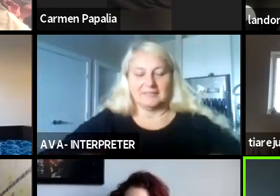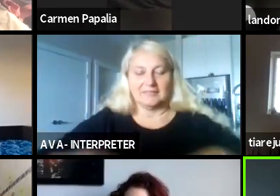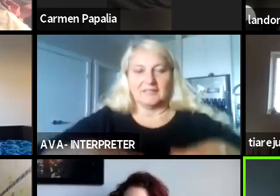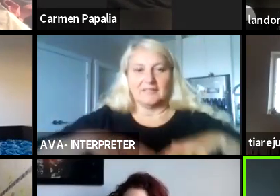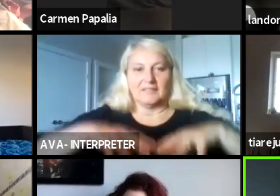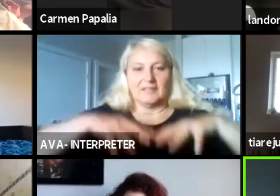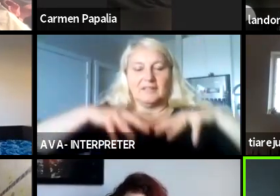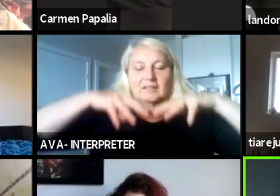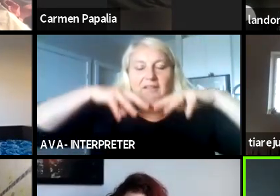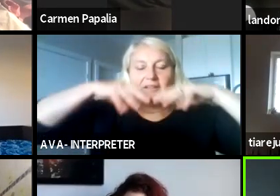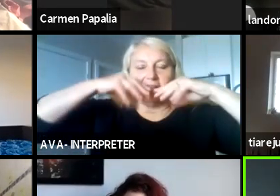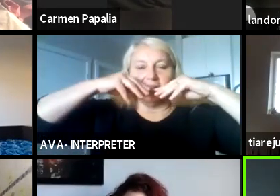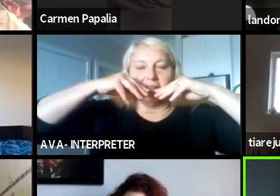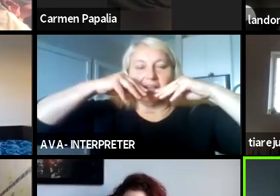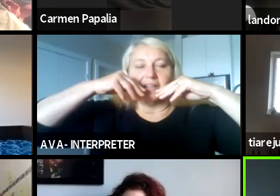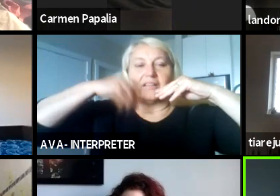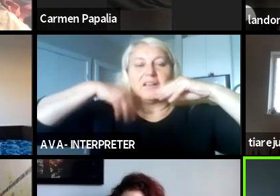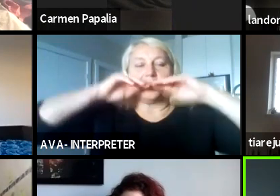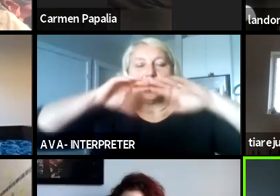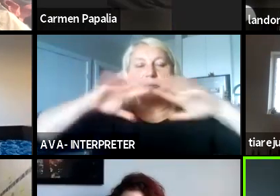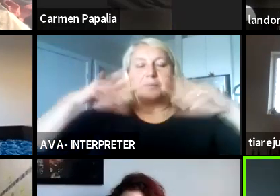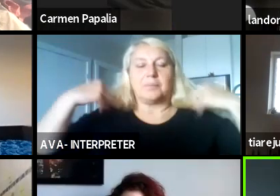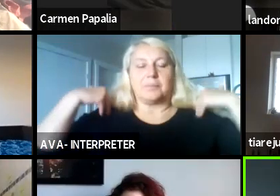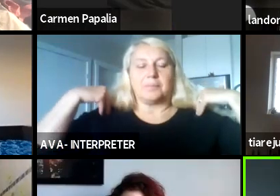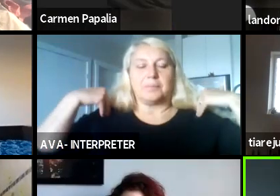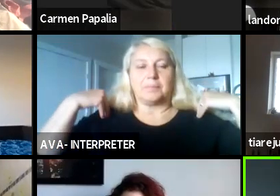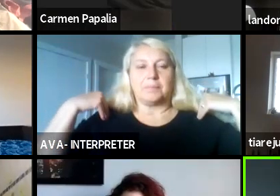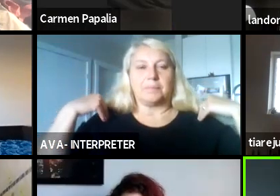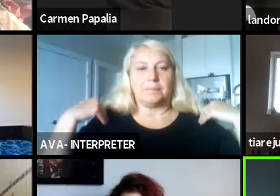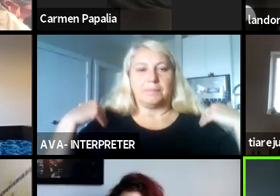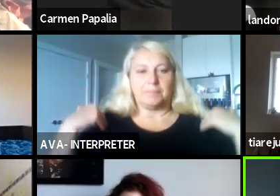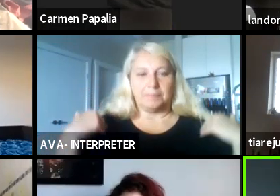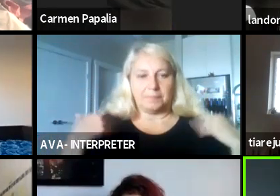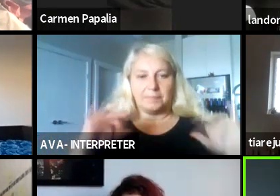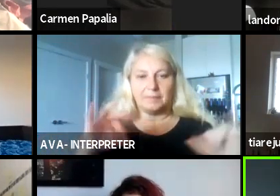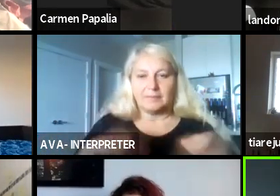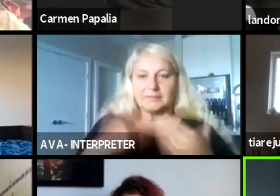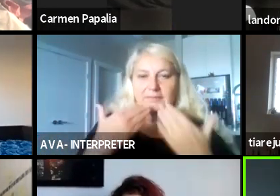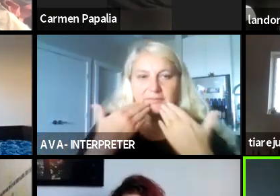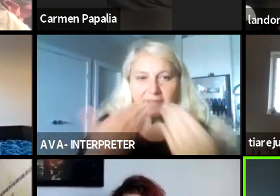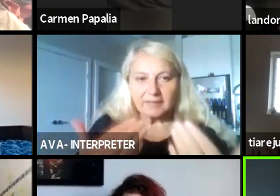And I'm going to let my shoulders drop. Merci, Pishamishko. Thank you. Take care.